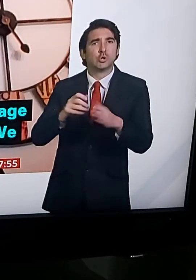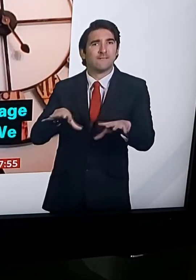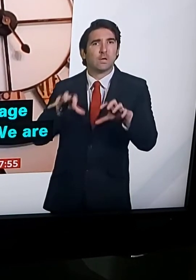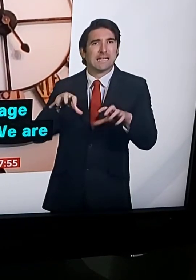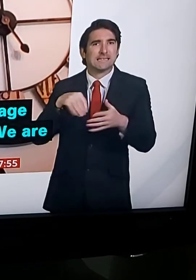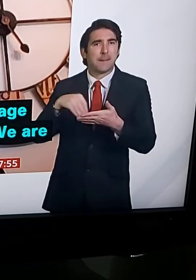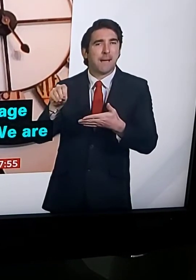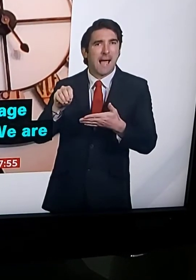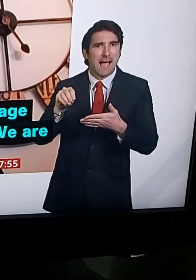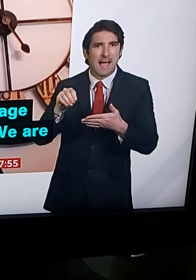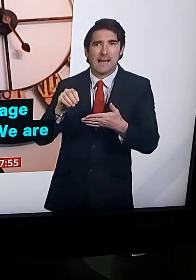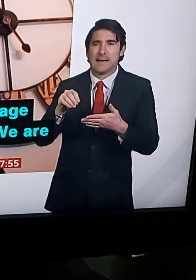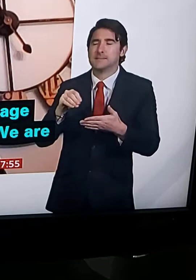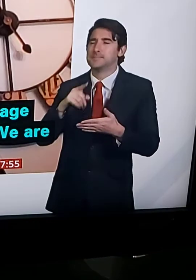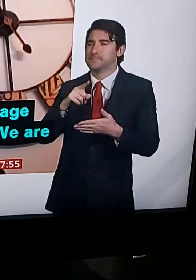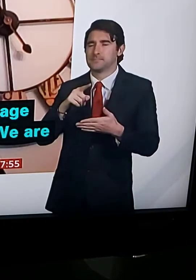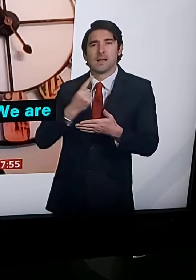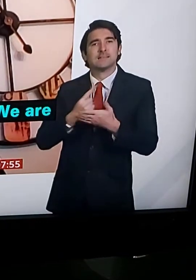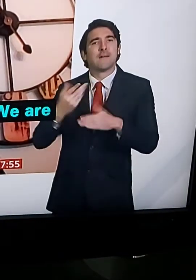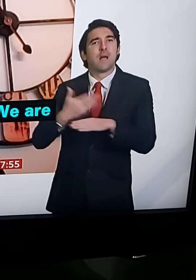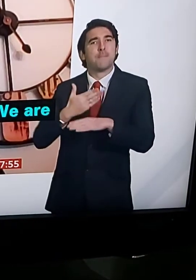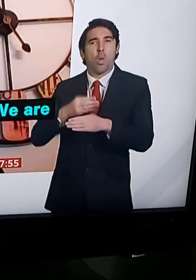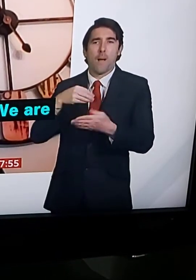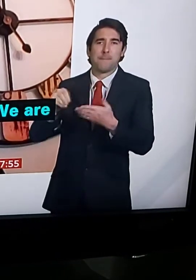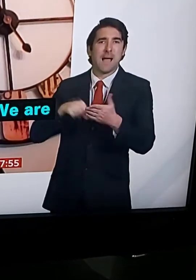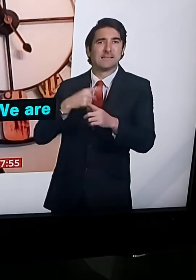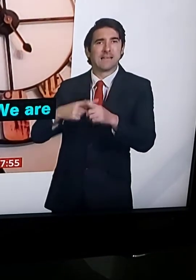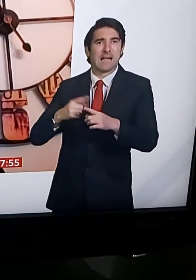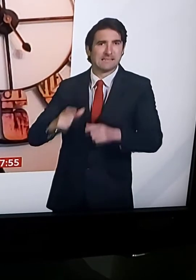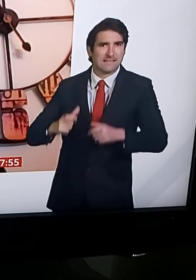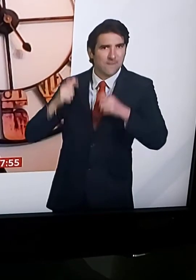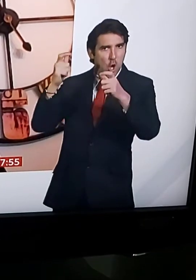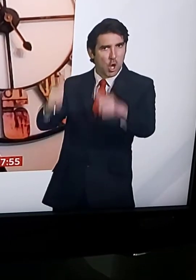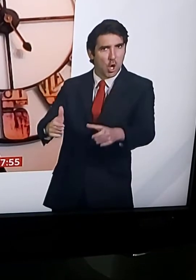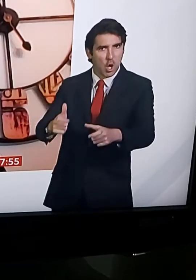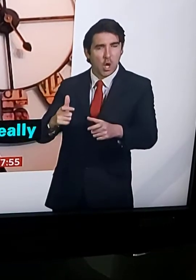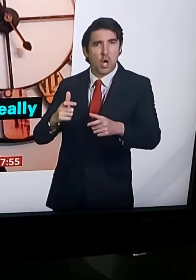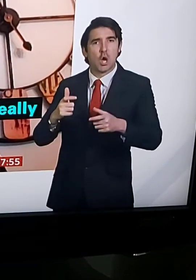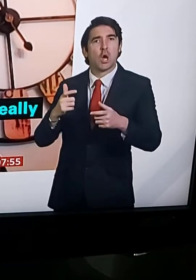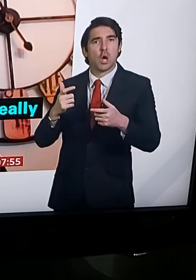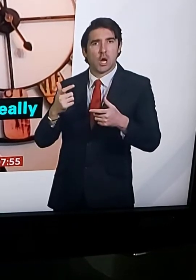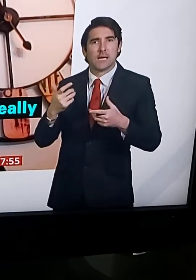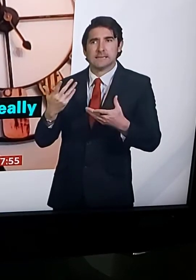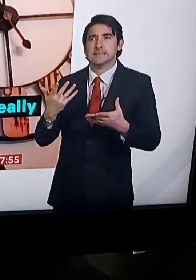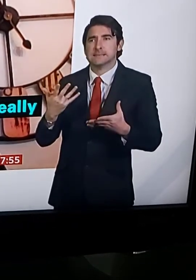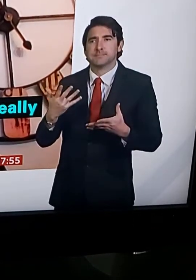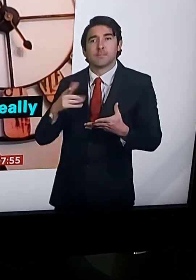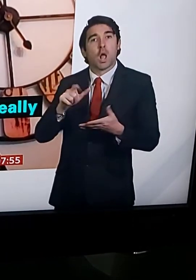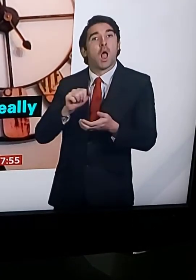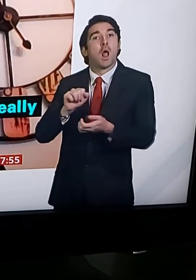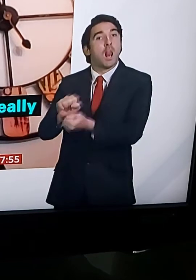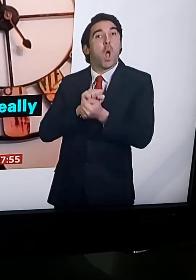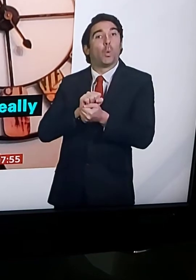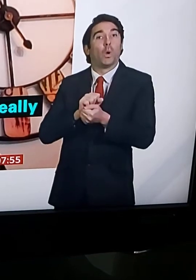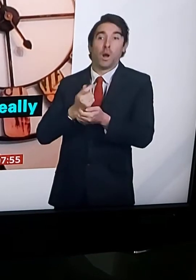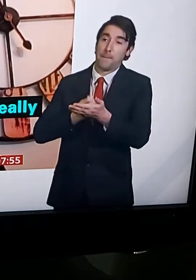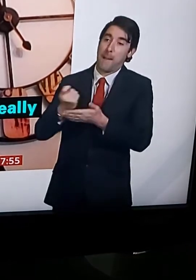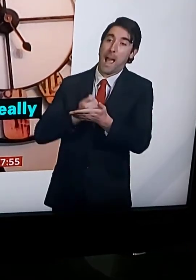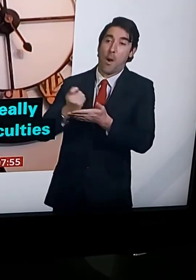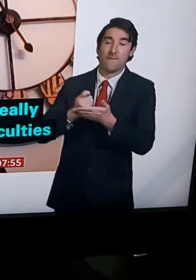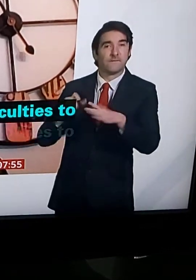deferring taxes for the self-employed. So I would really urge anybody who is got difficulties to look online and see what